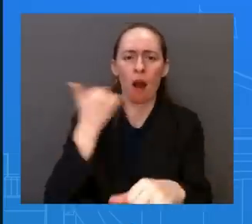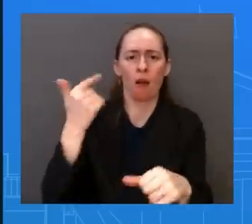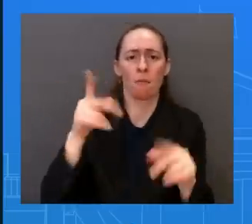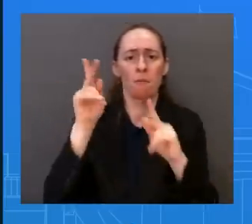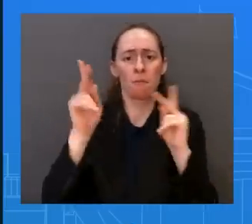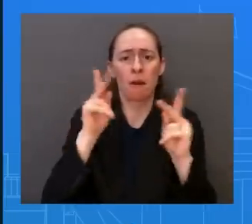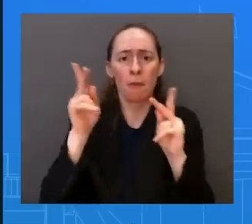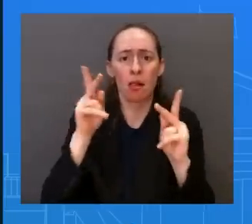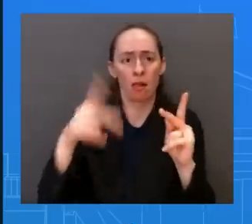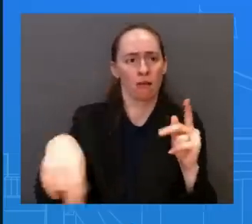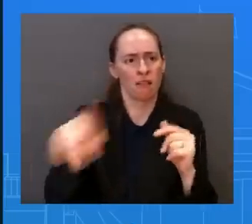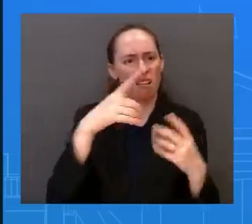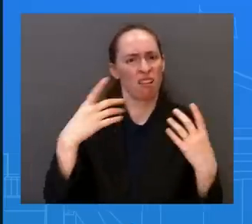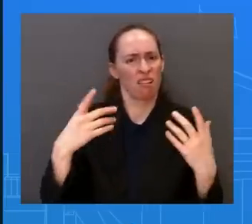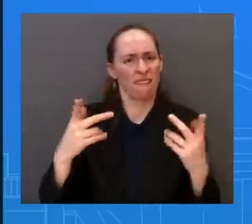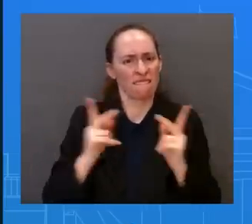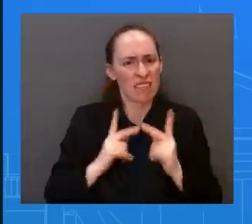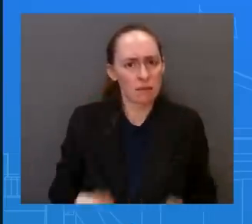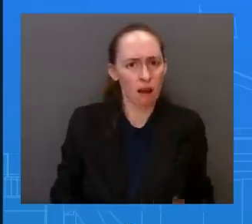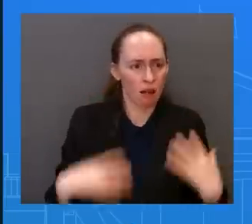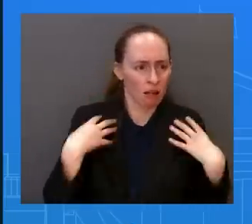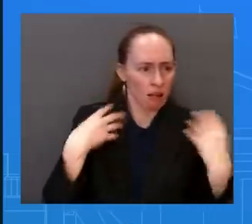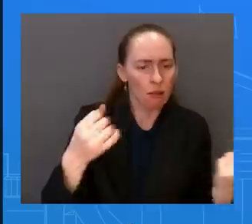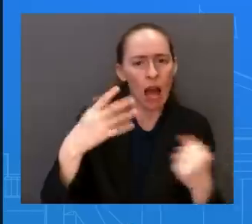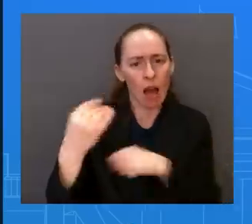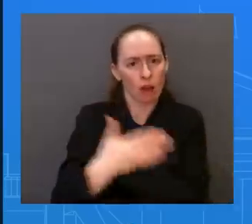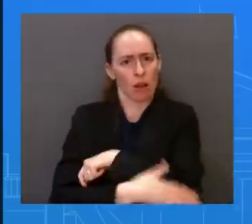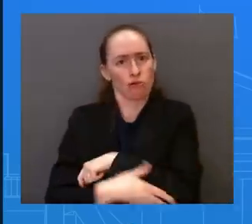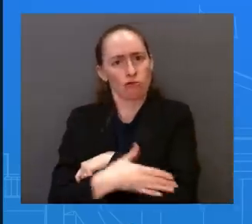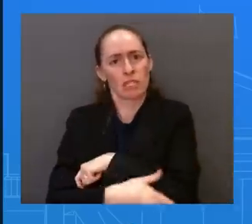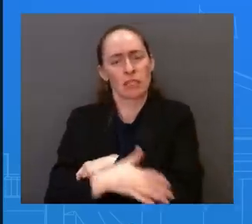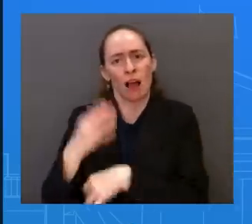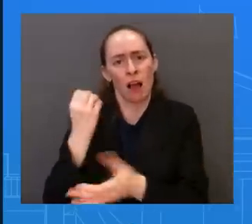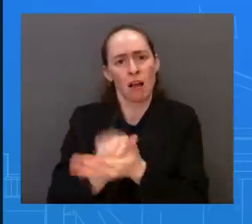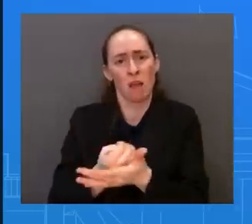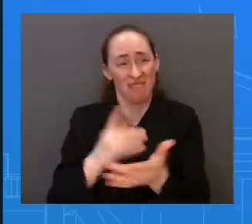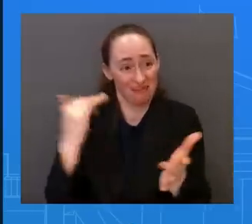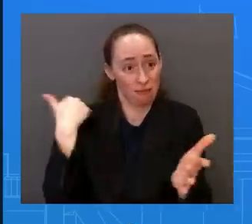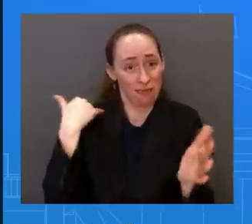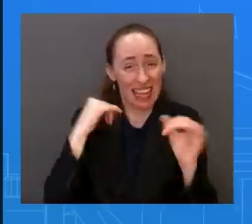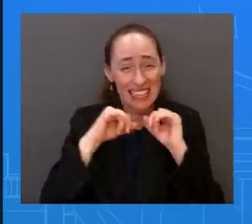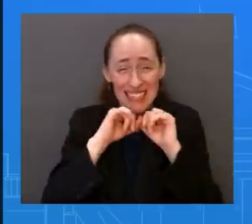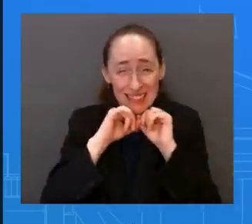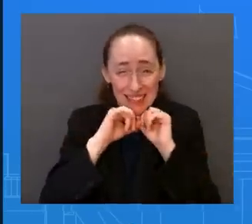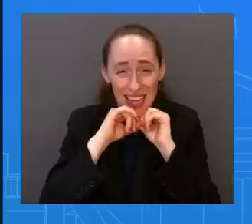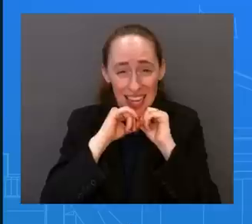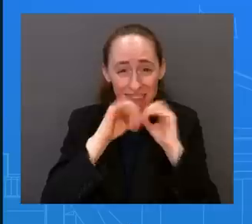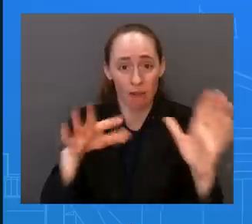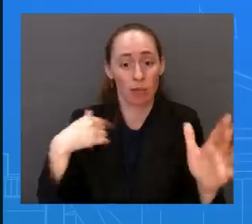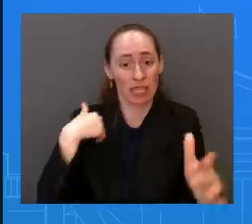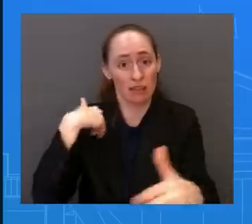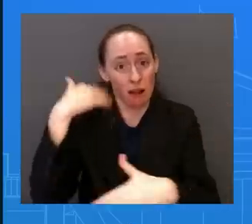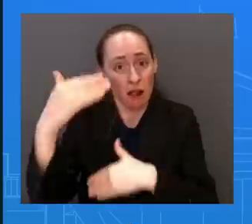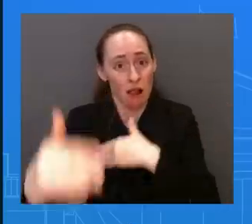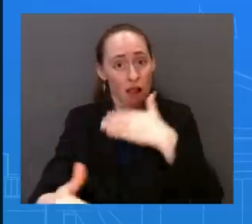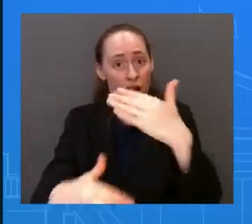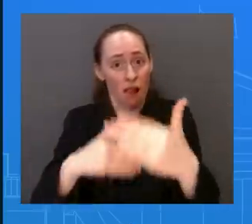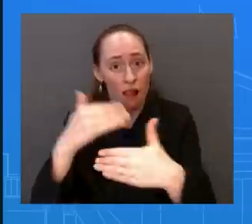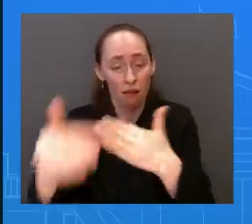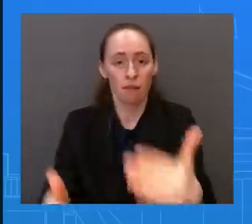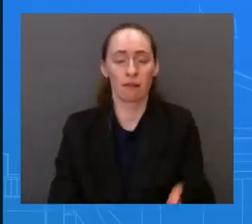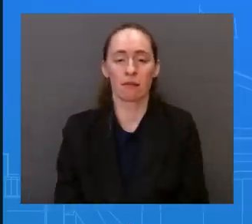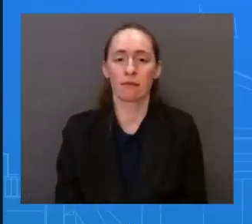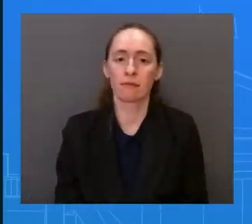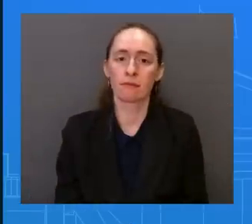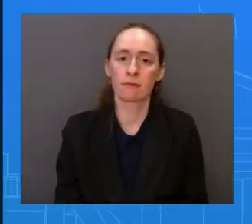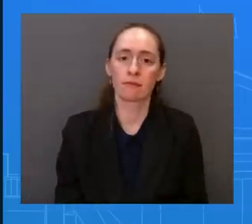the principal drivers of inflation have been the pandemic globally and subsequent shocks to the system, the most significant of